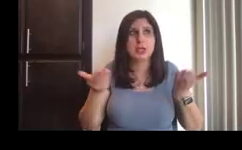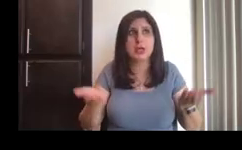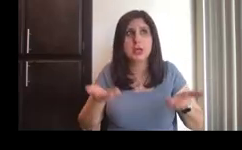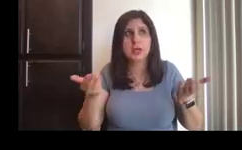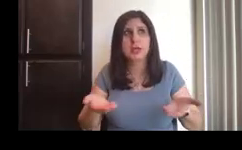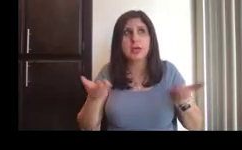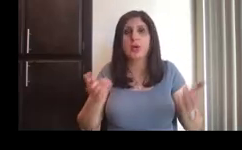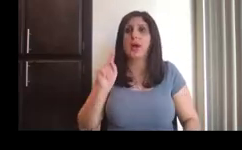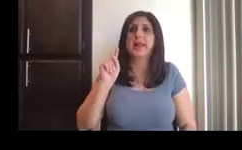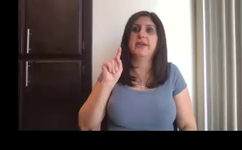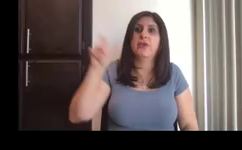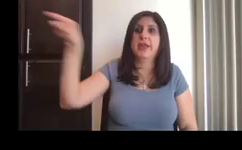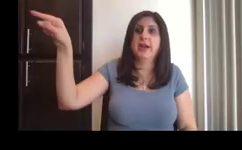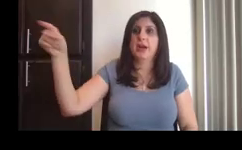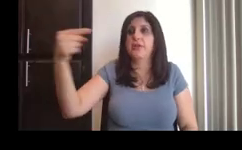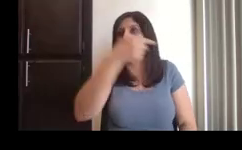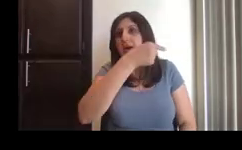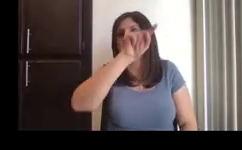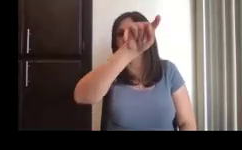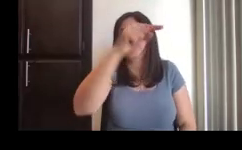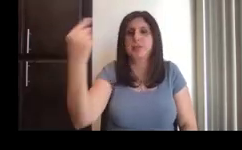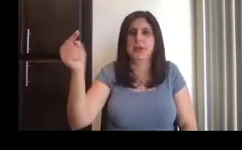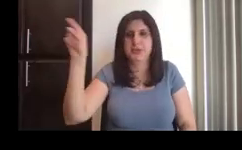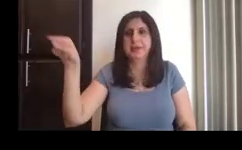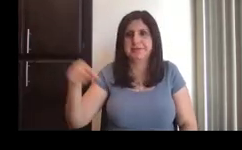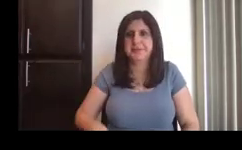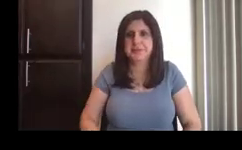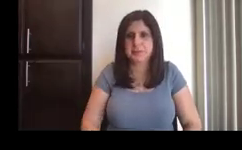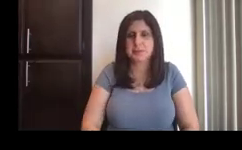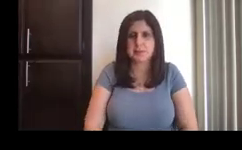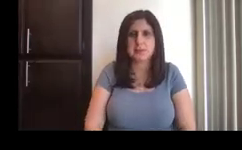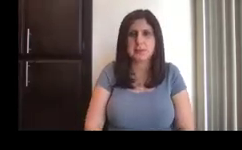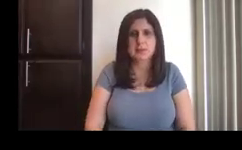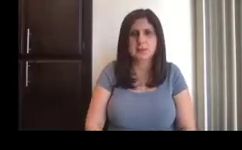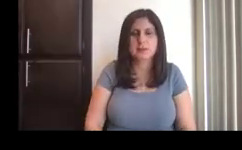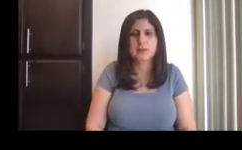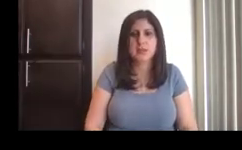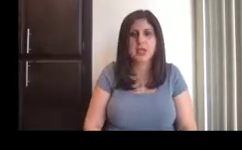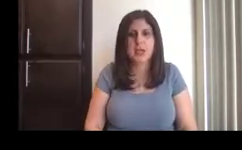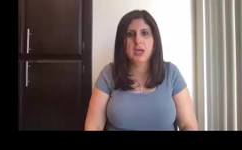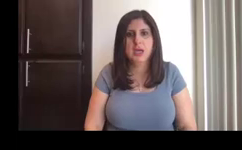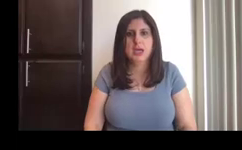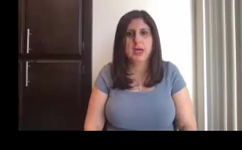here. Where I live over there, over there, over there. You can point to it.